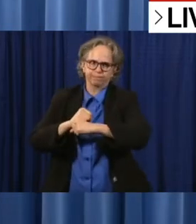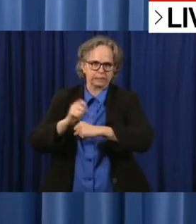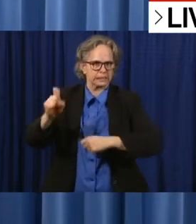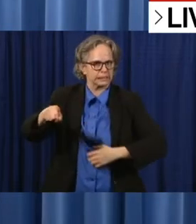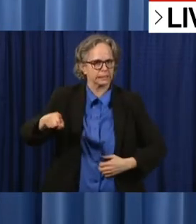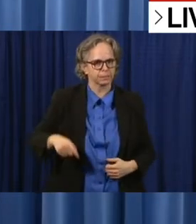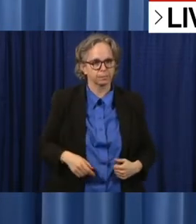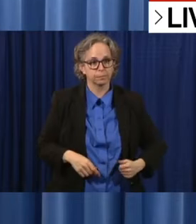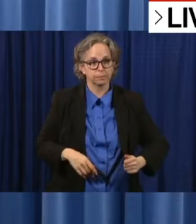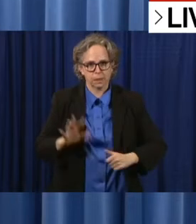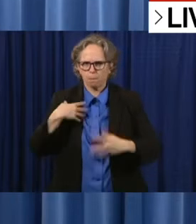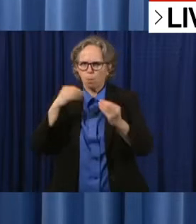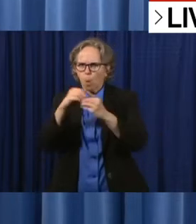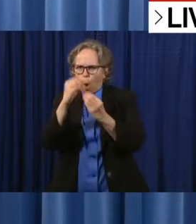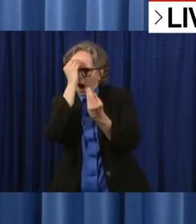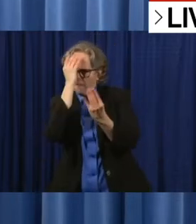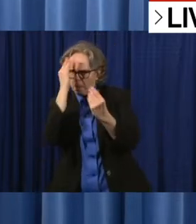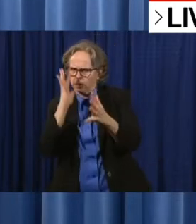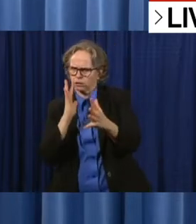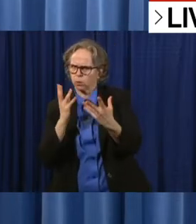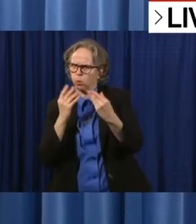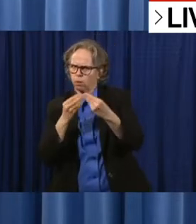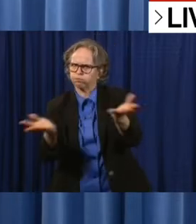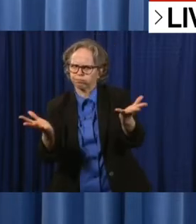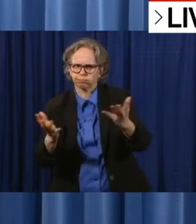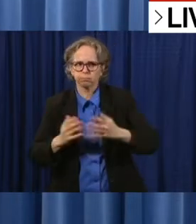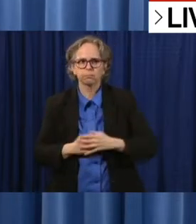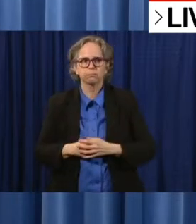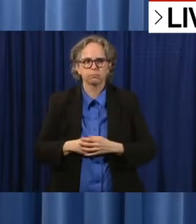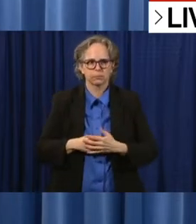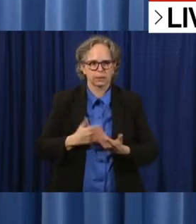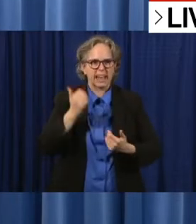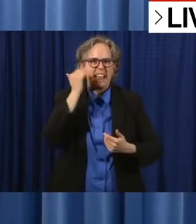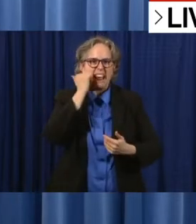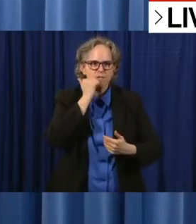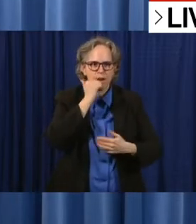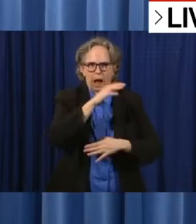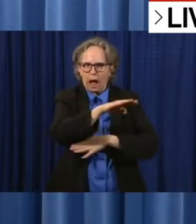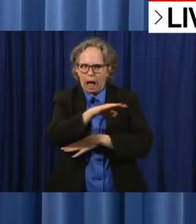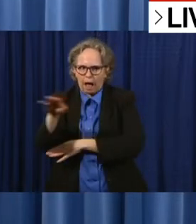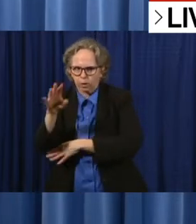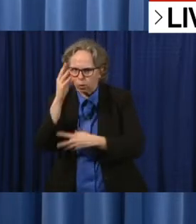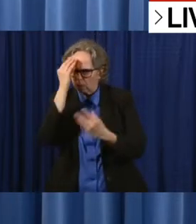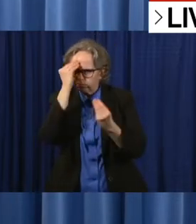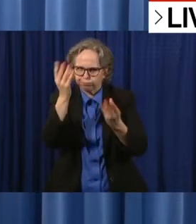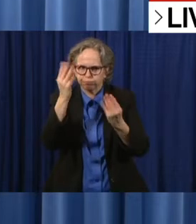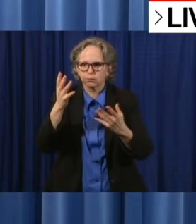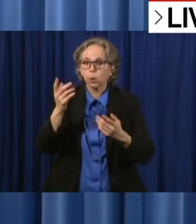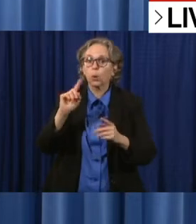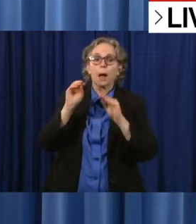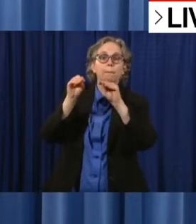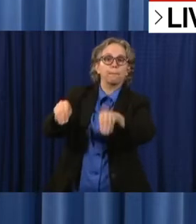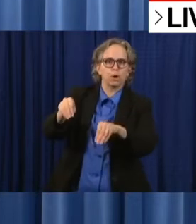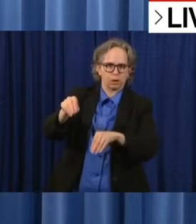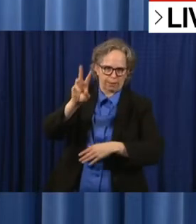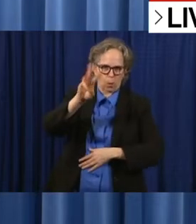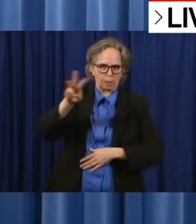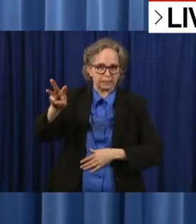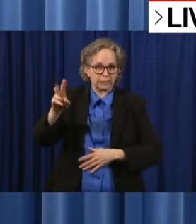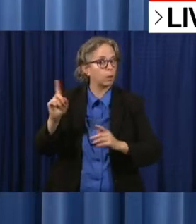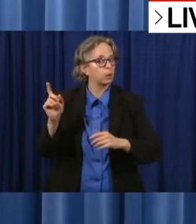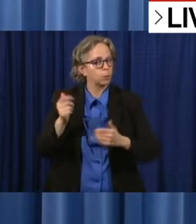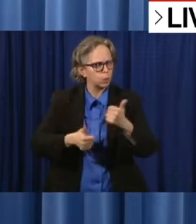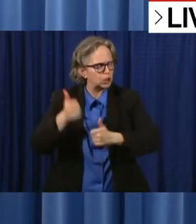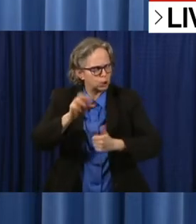health hospitals are made every afternoon, and you can check on those. They can be found on the coronavirus